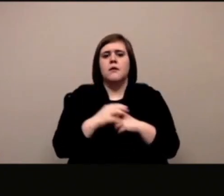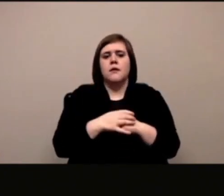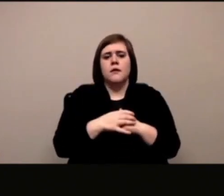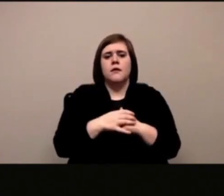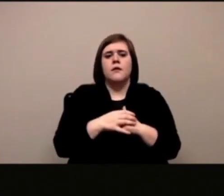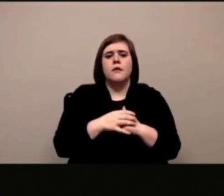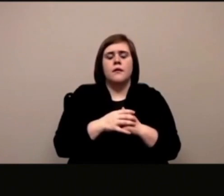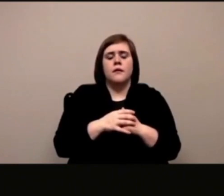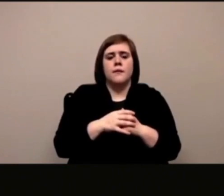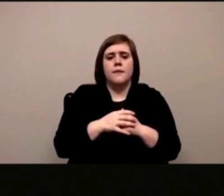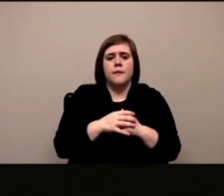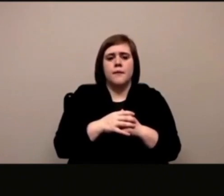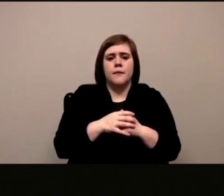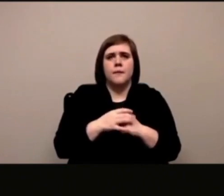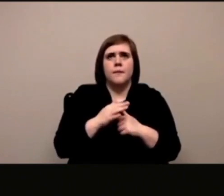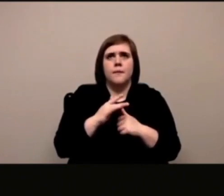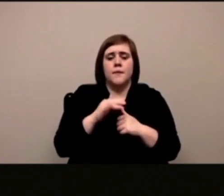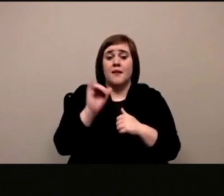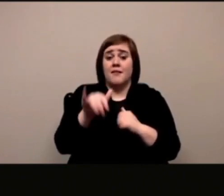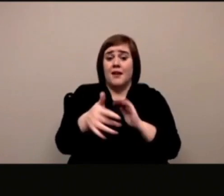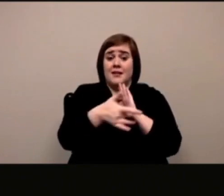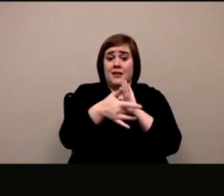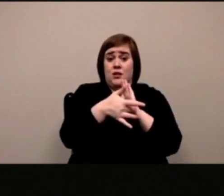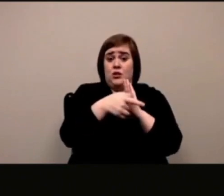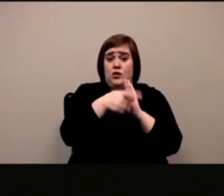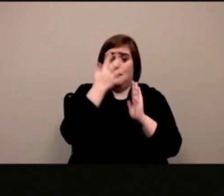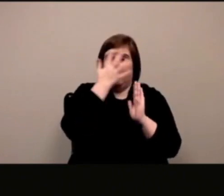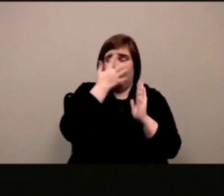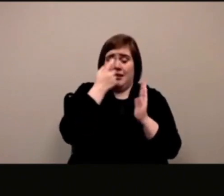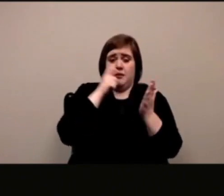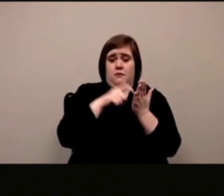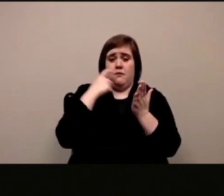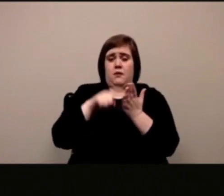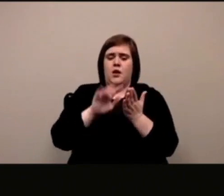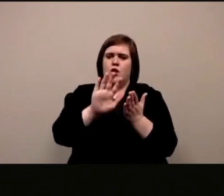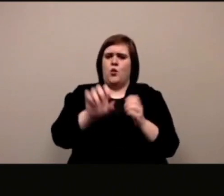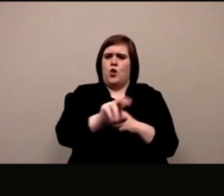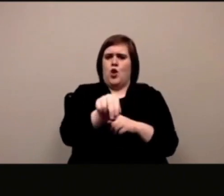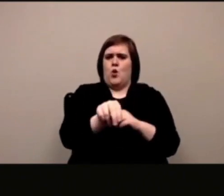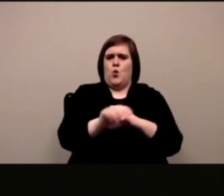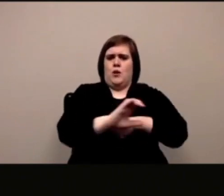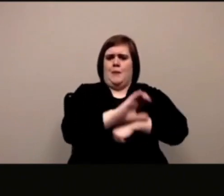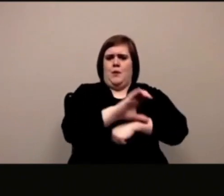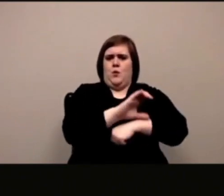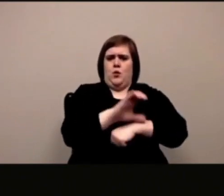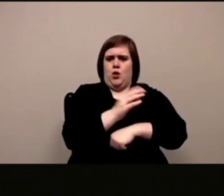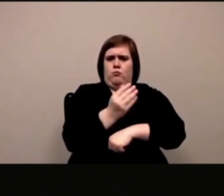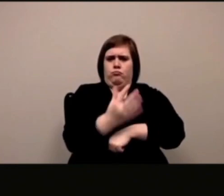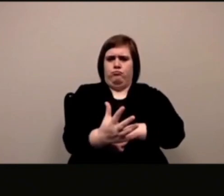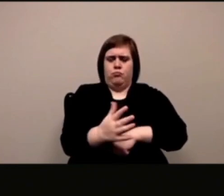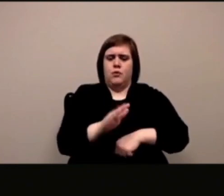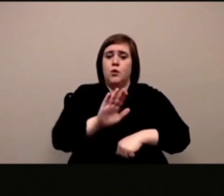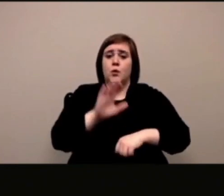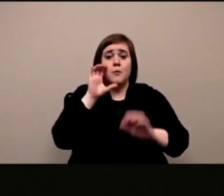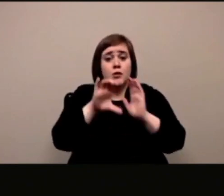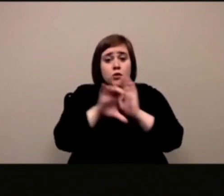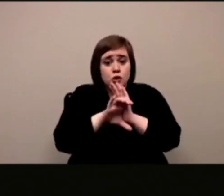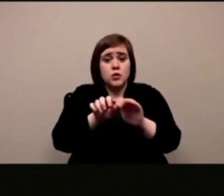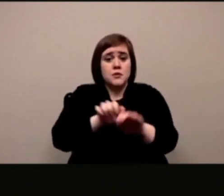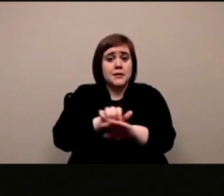the face sensing technology runs on your own computer. So we don't send pictures of